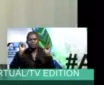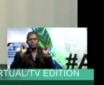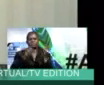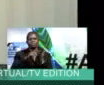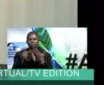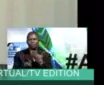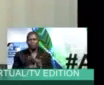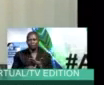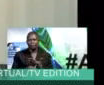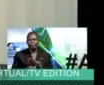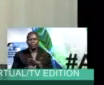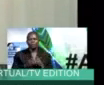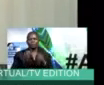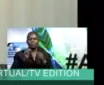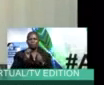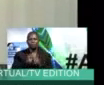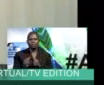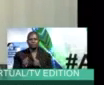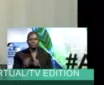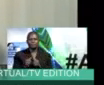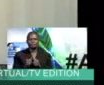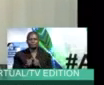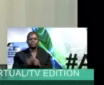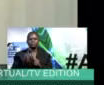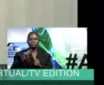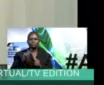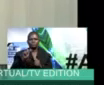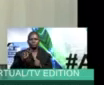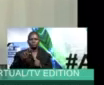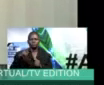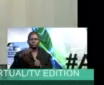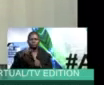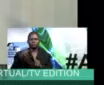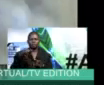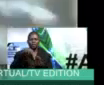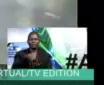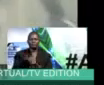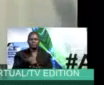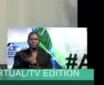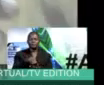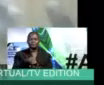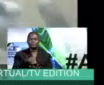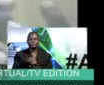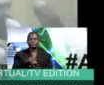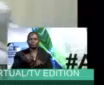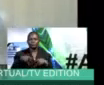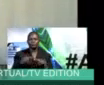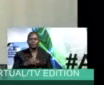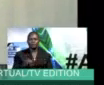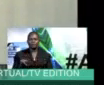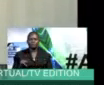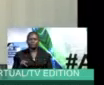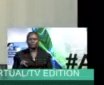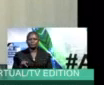energizing education programs, which targets at